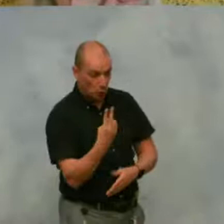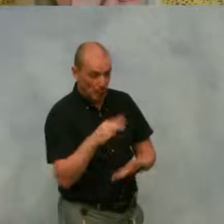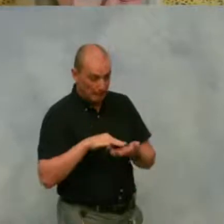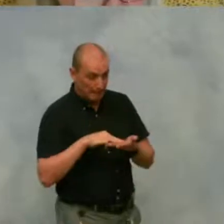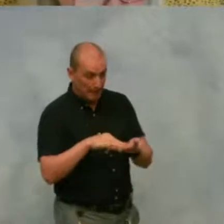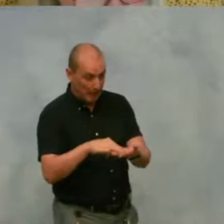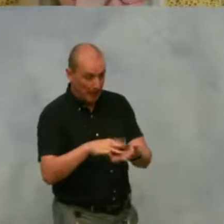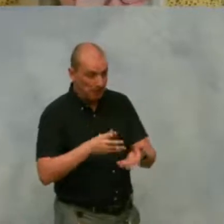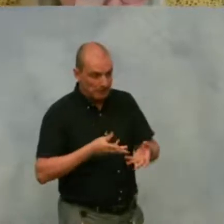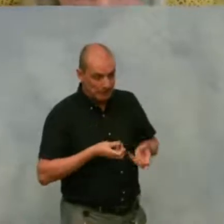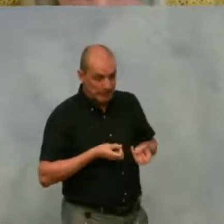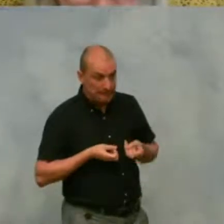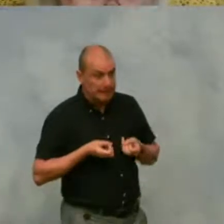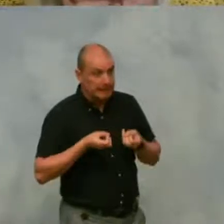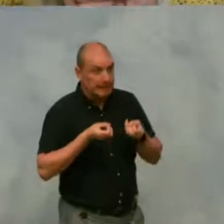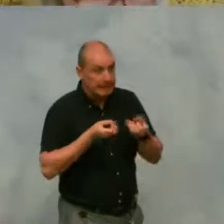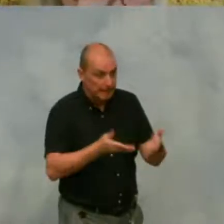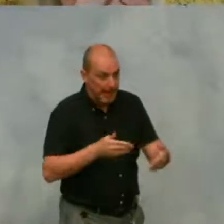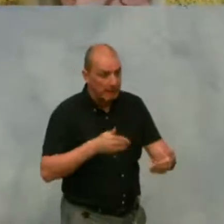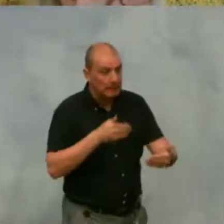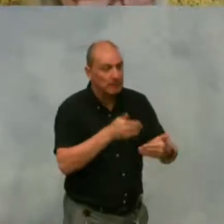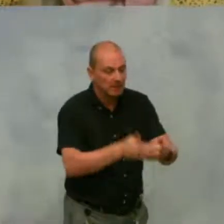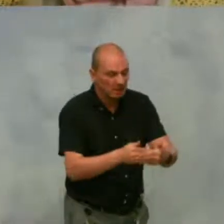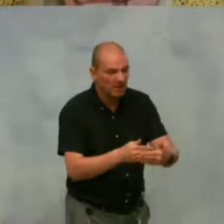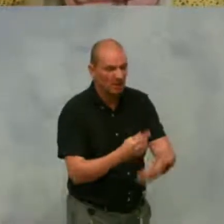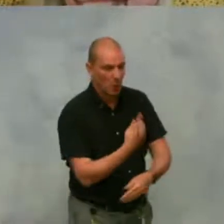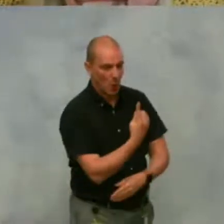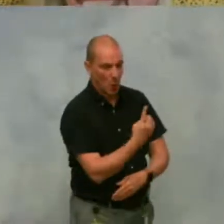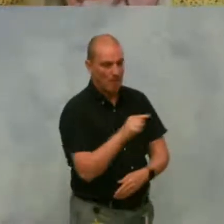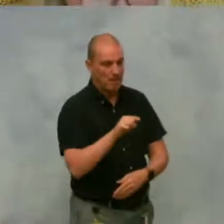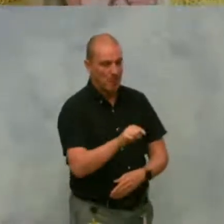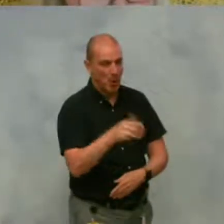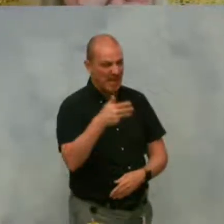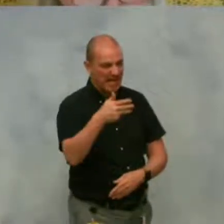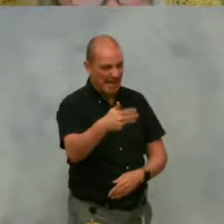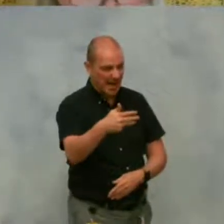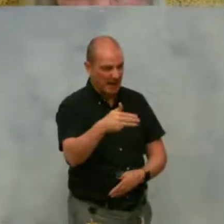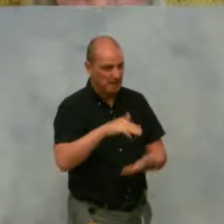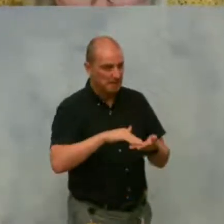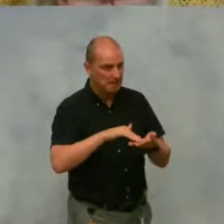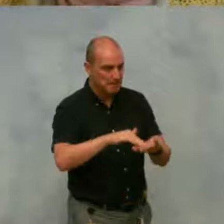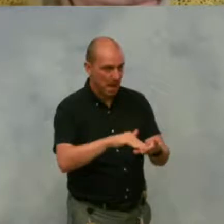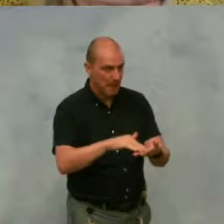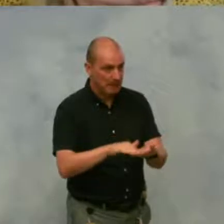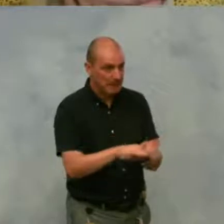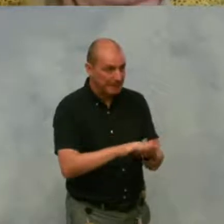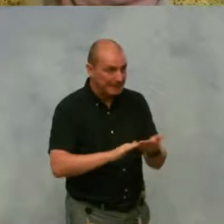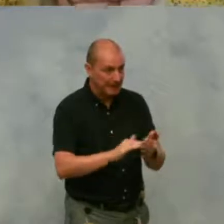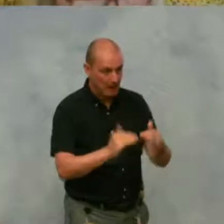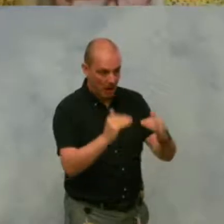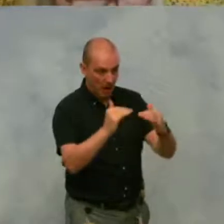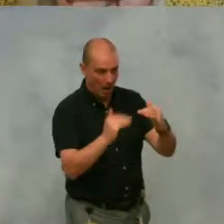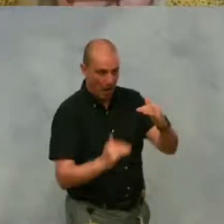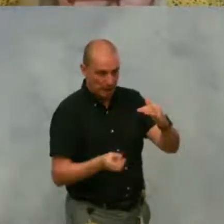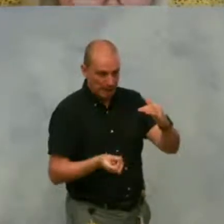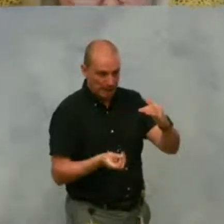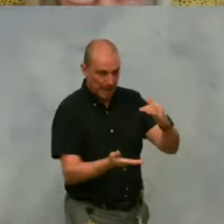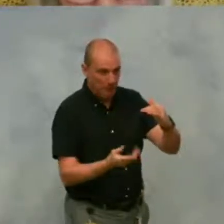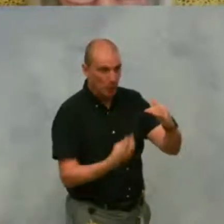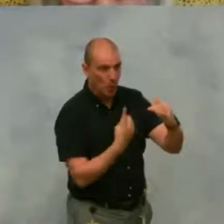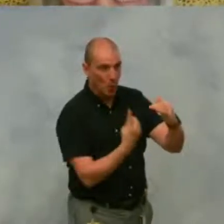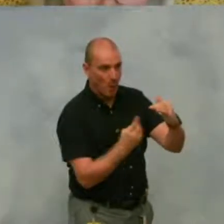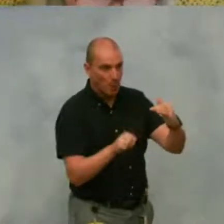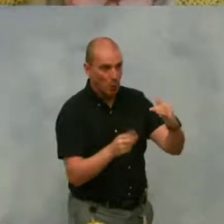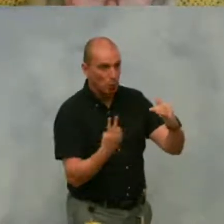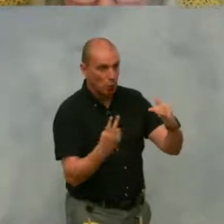and spend at the end of the year was just over £1.9 million. Now, that underspend of £1.2 million